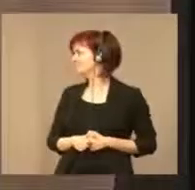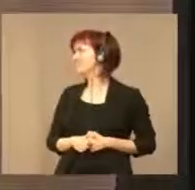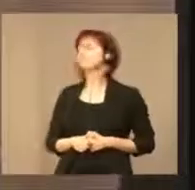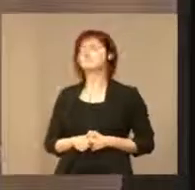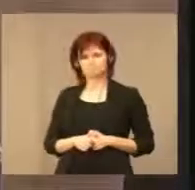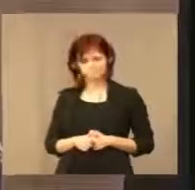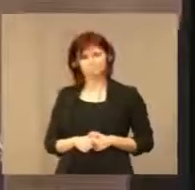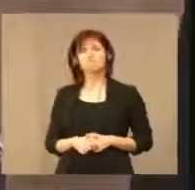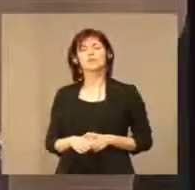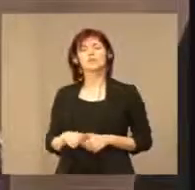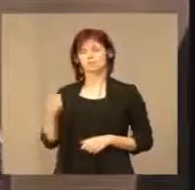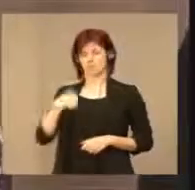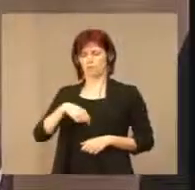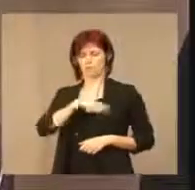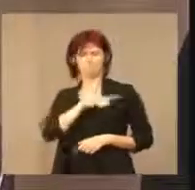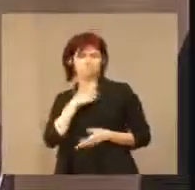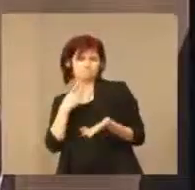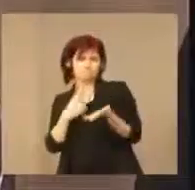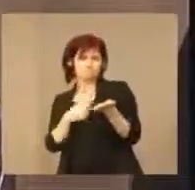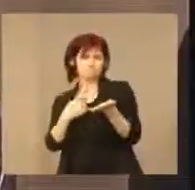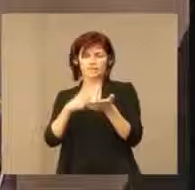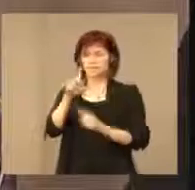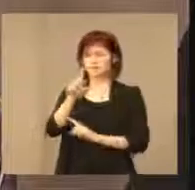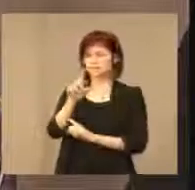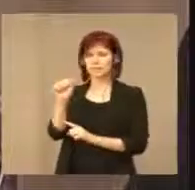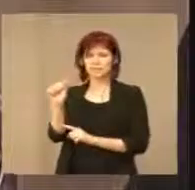disability. And disability